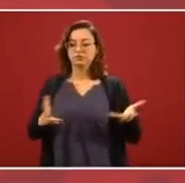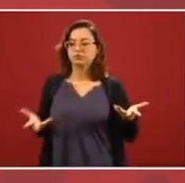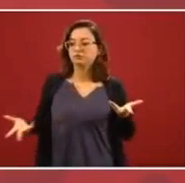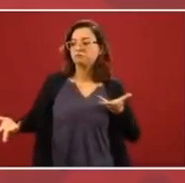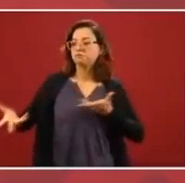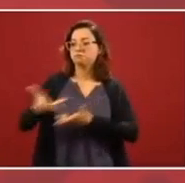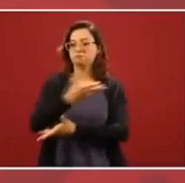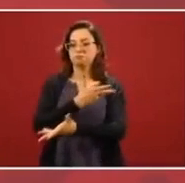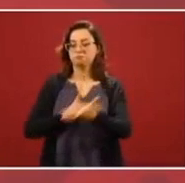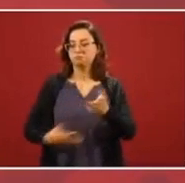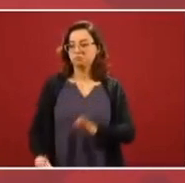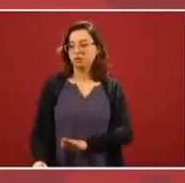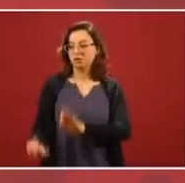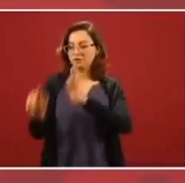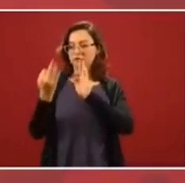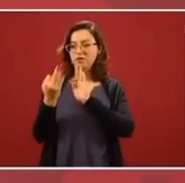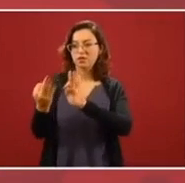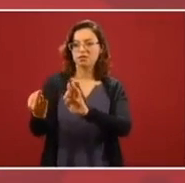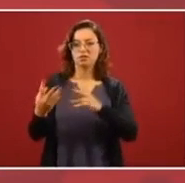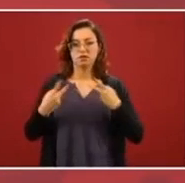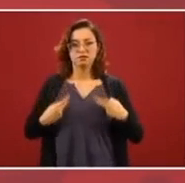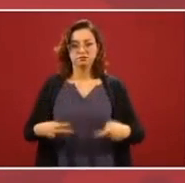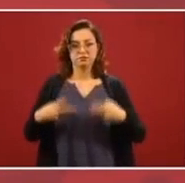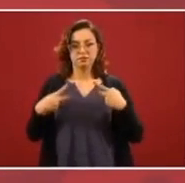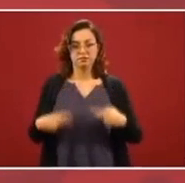information that is more direct. y